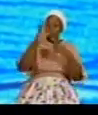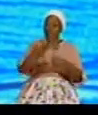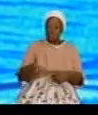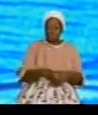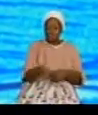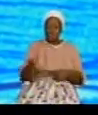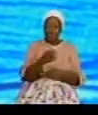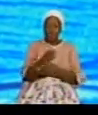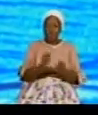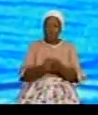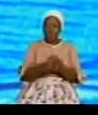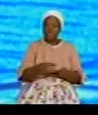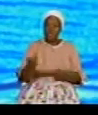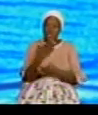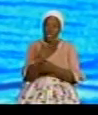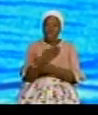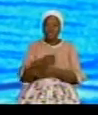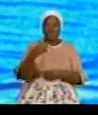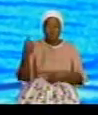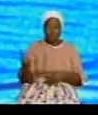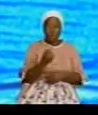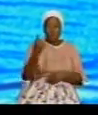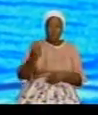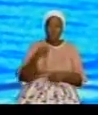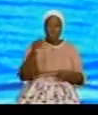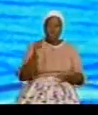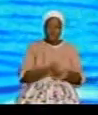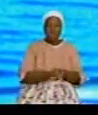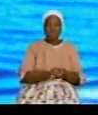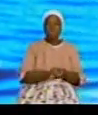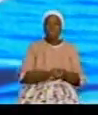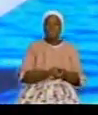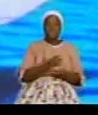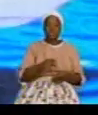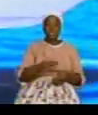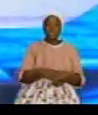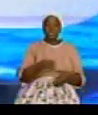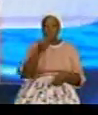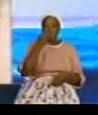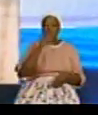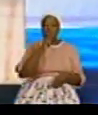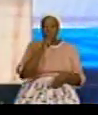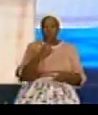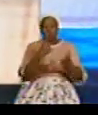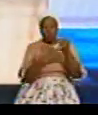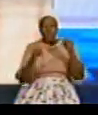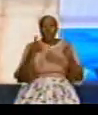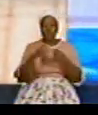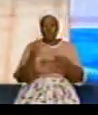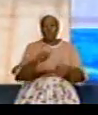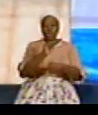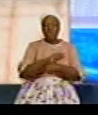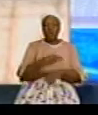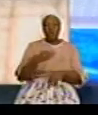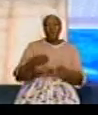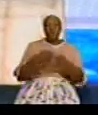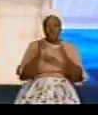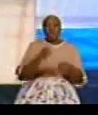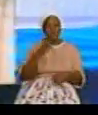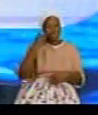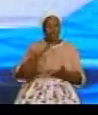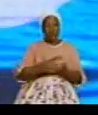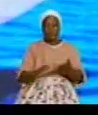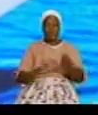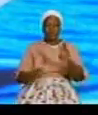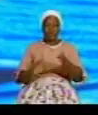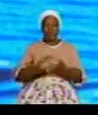oft, that means often, they did not hold in the tradition of the elders. Look at verse 4.